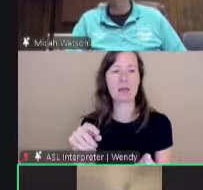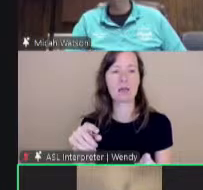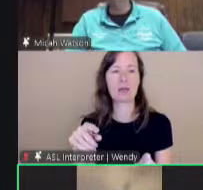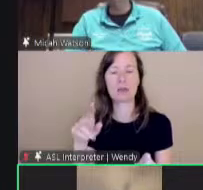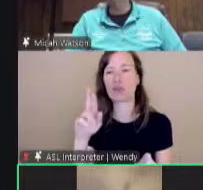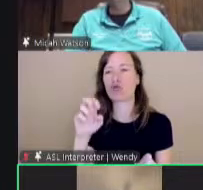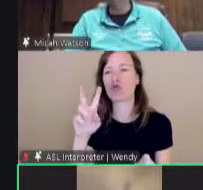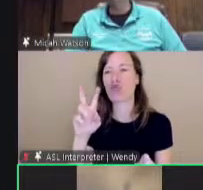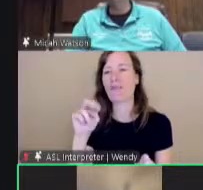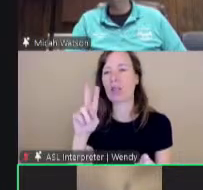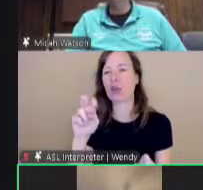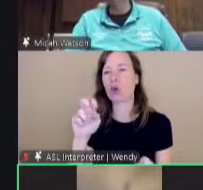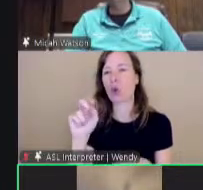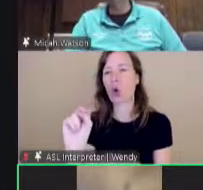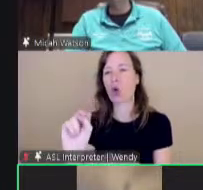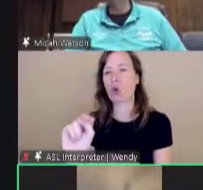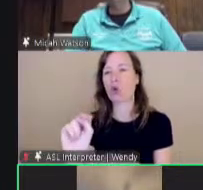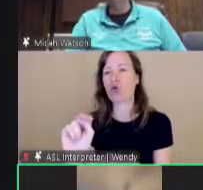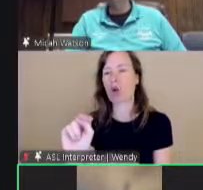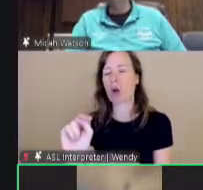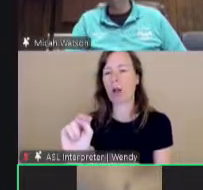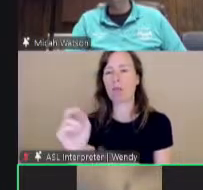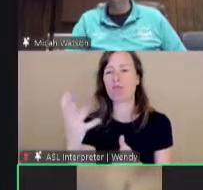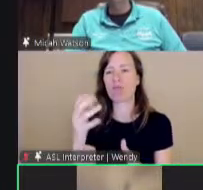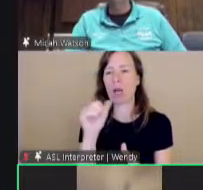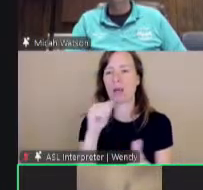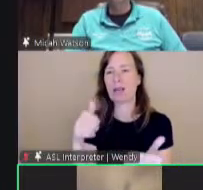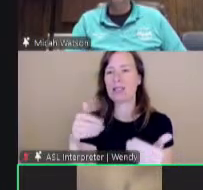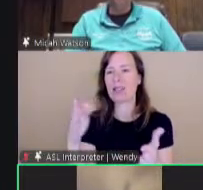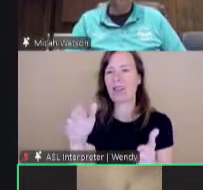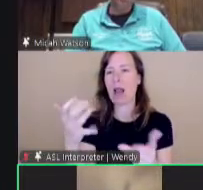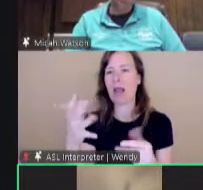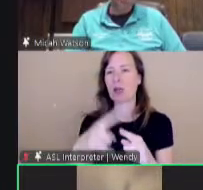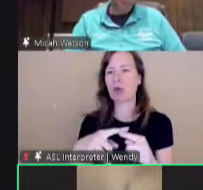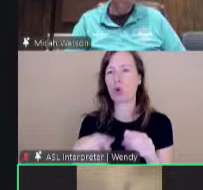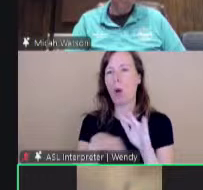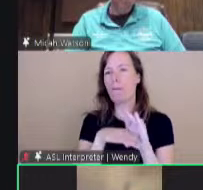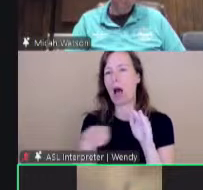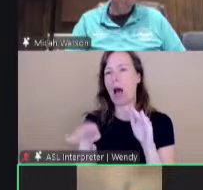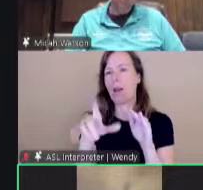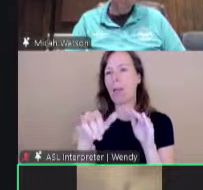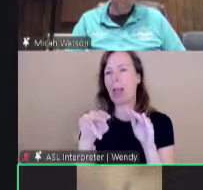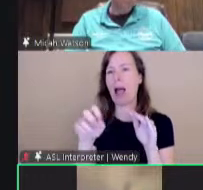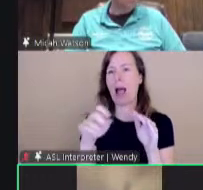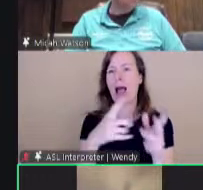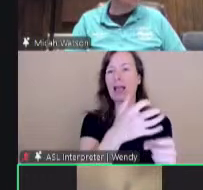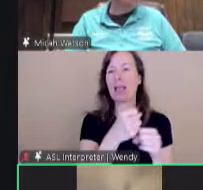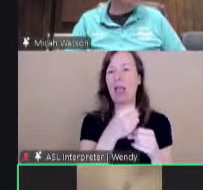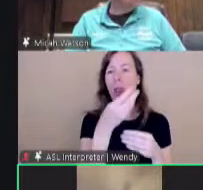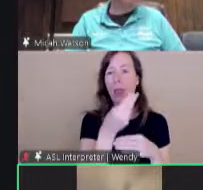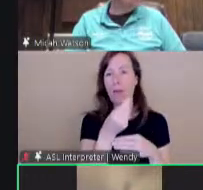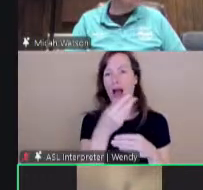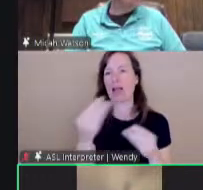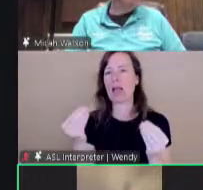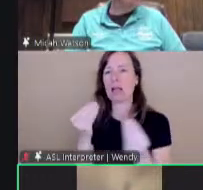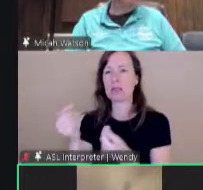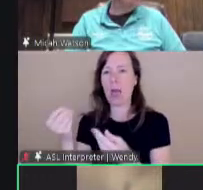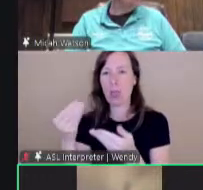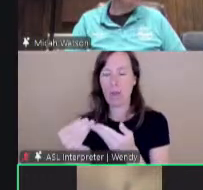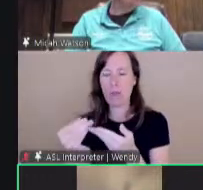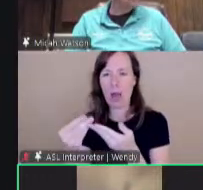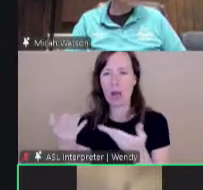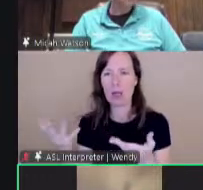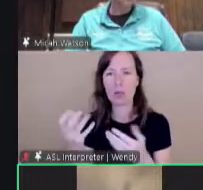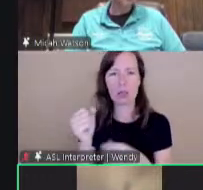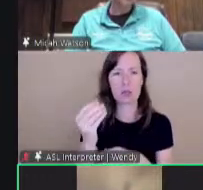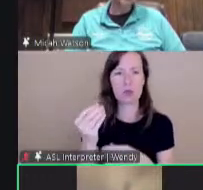revenue neutral, meaning it does not provide anything really to the bottom line. You get money and you spend money. So the bottom